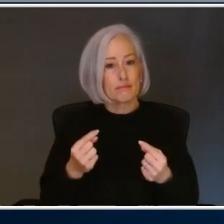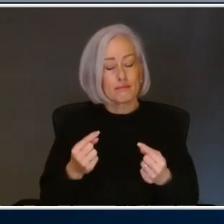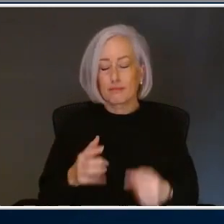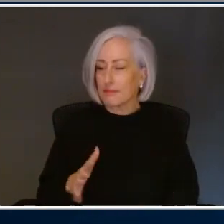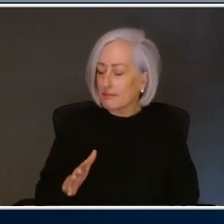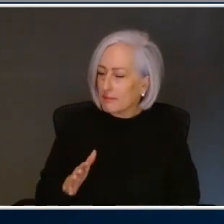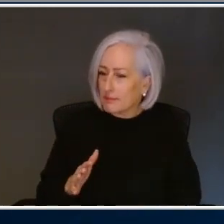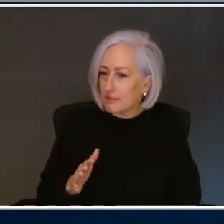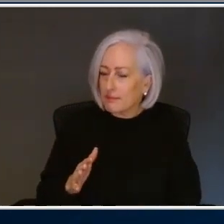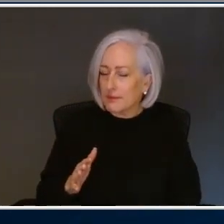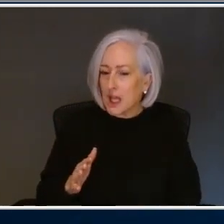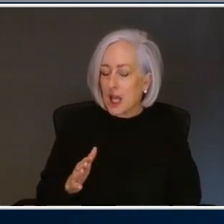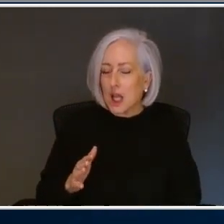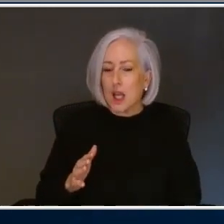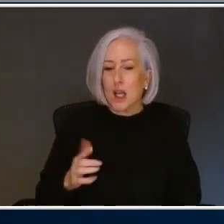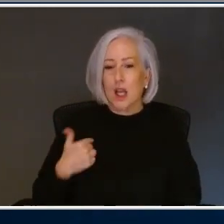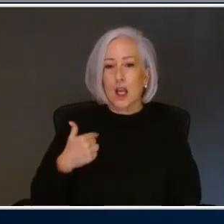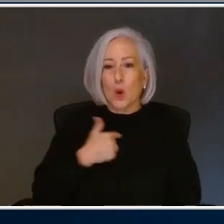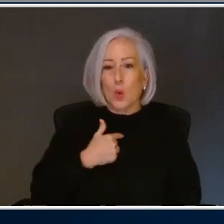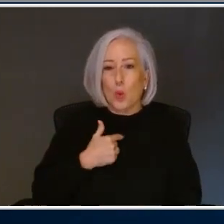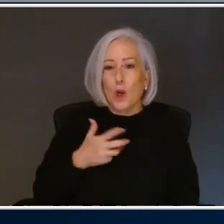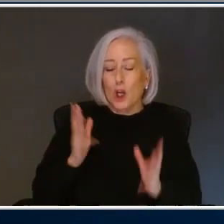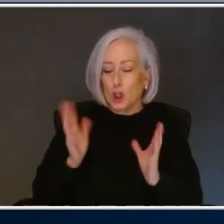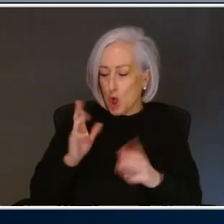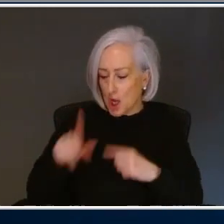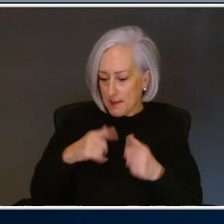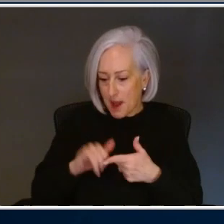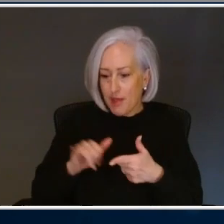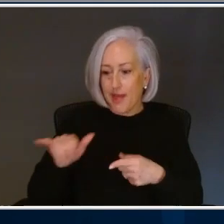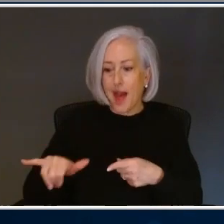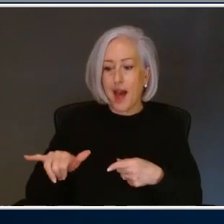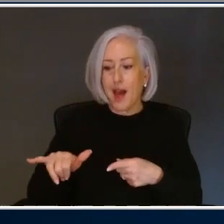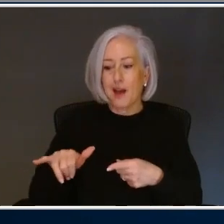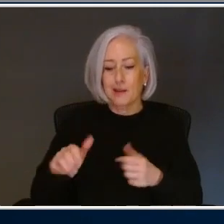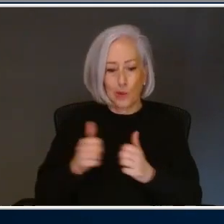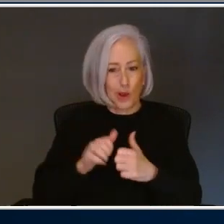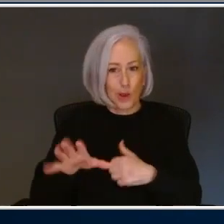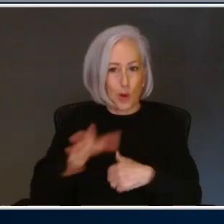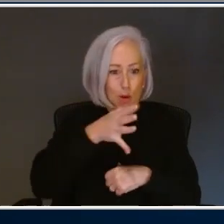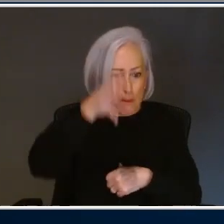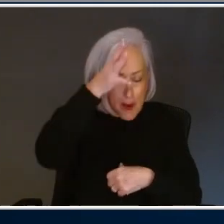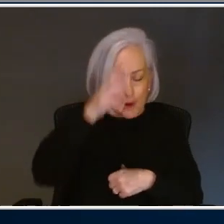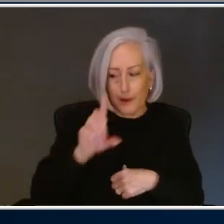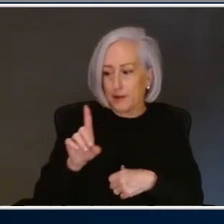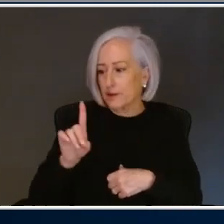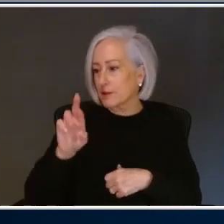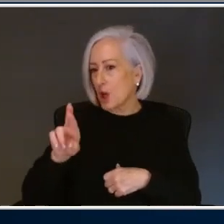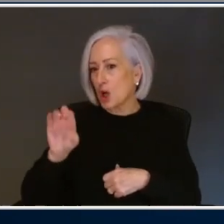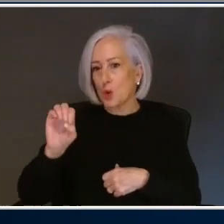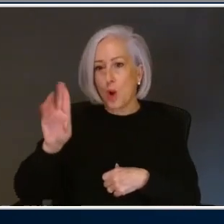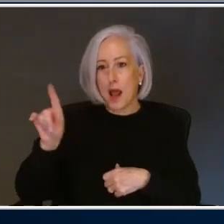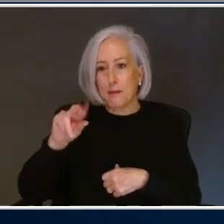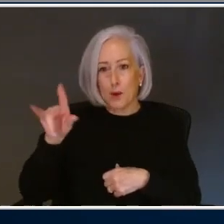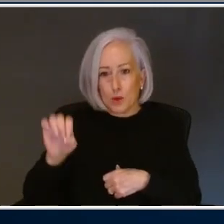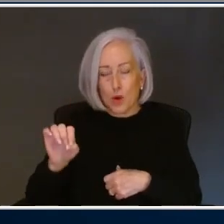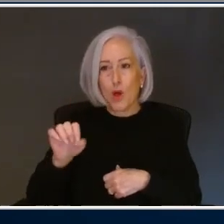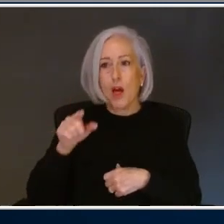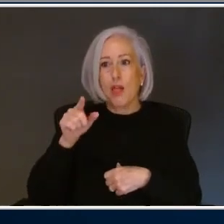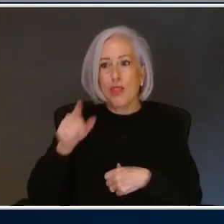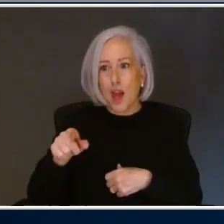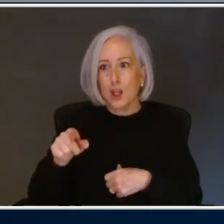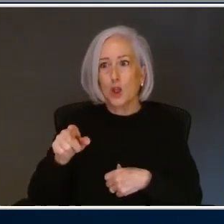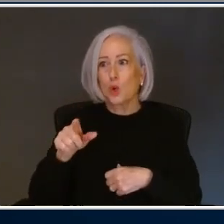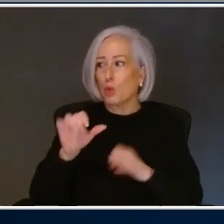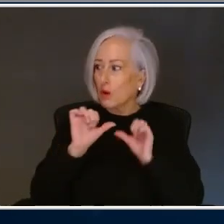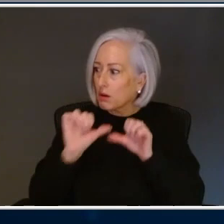One thing, as we've been talking about, that stood out to our staff here and your parents, Dr. Ebersol, was that, again, you were able to stay so calm